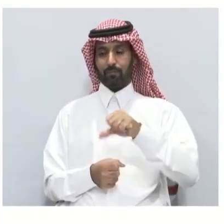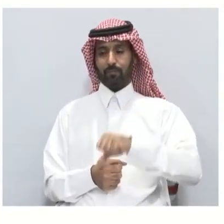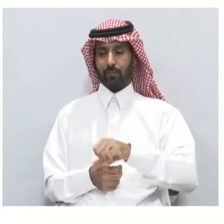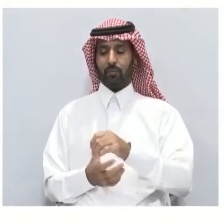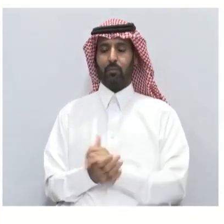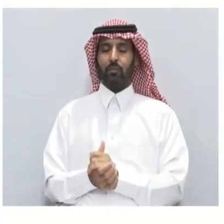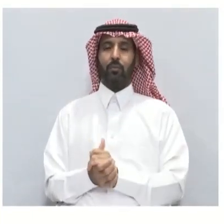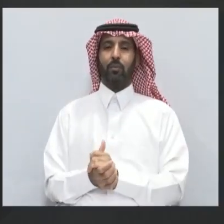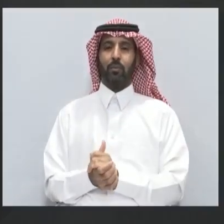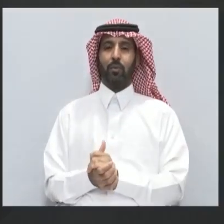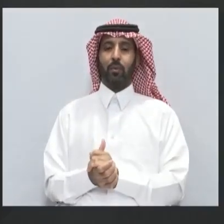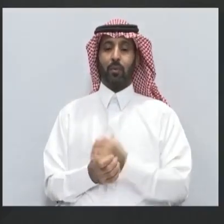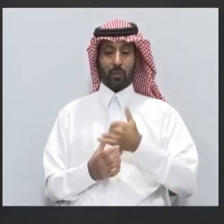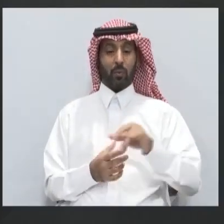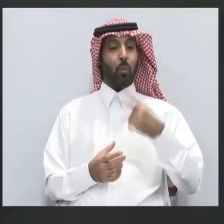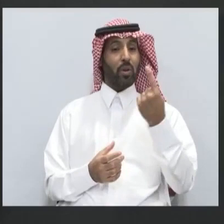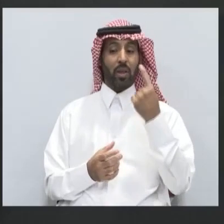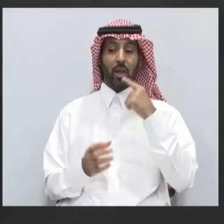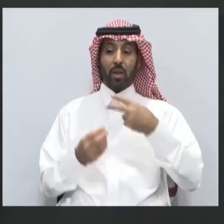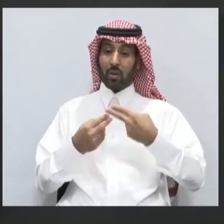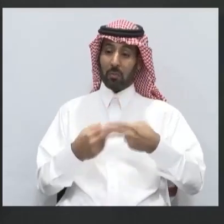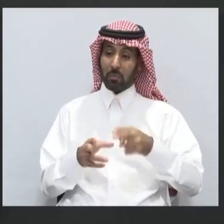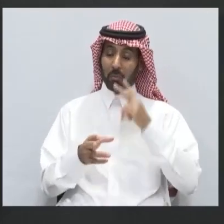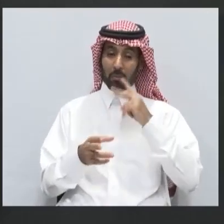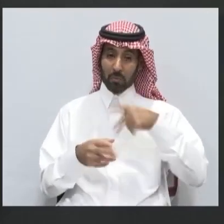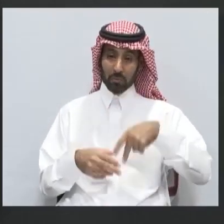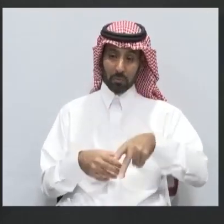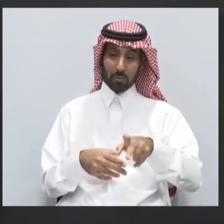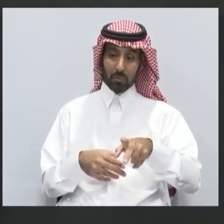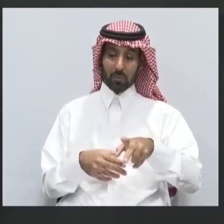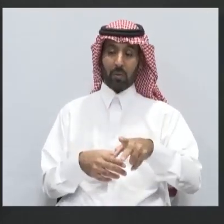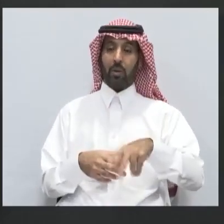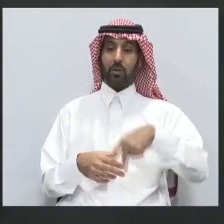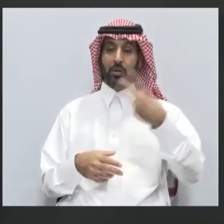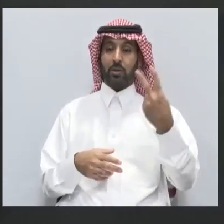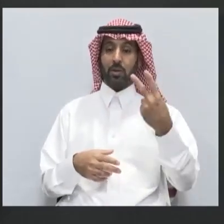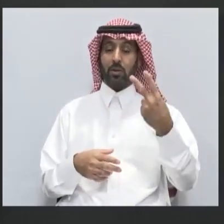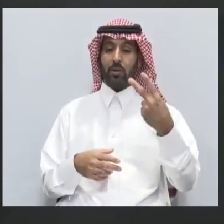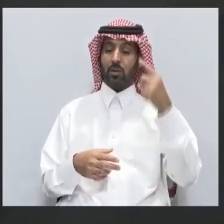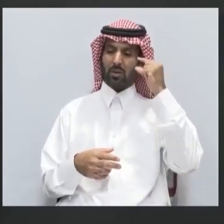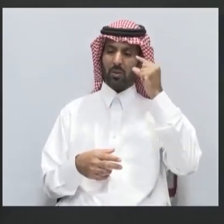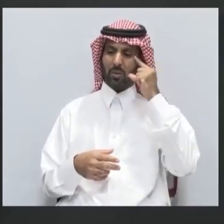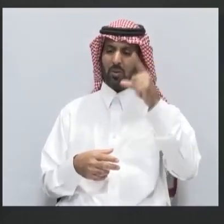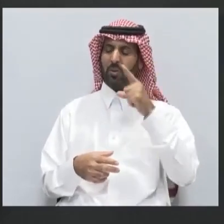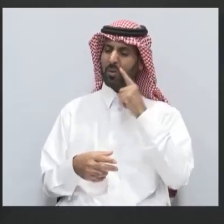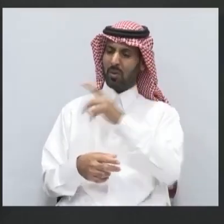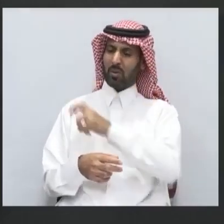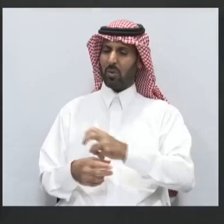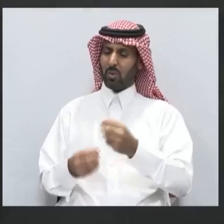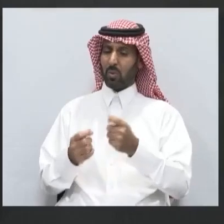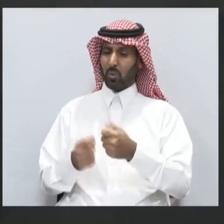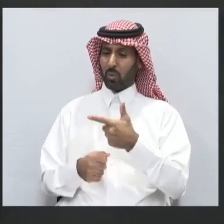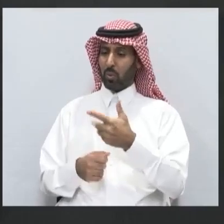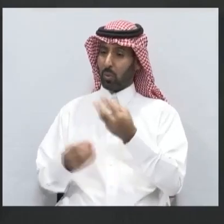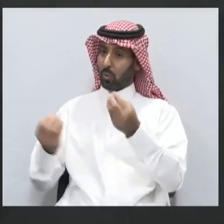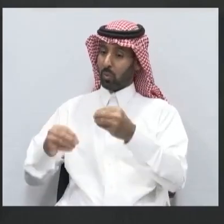The first one who tried to escape just one day before his release. The second one was about people who stole lots of money